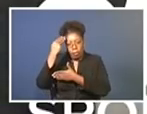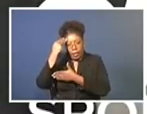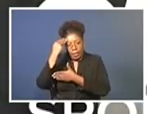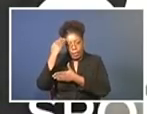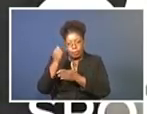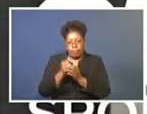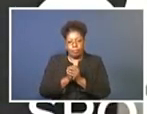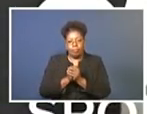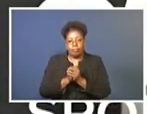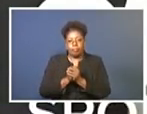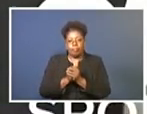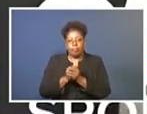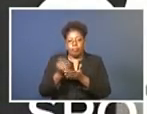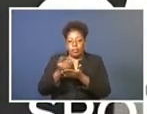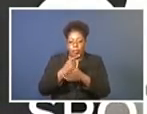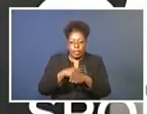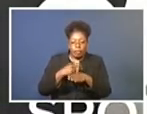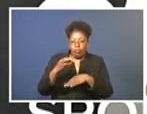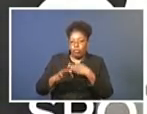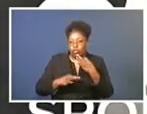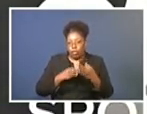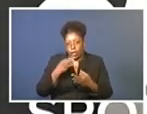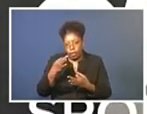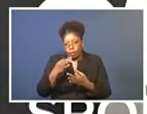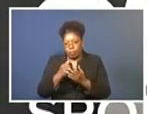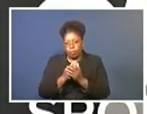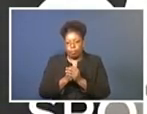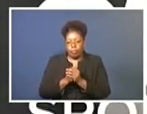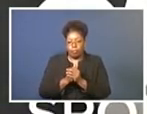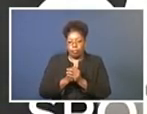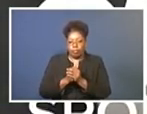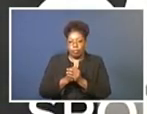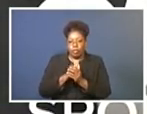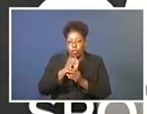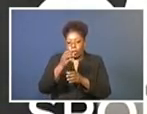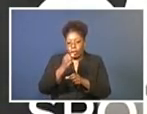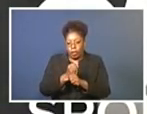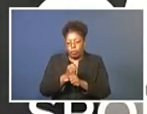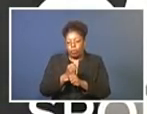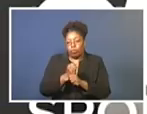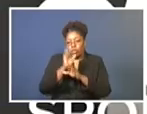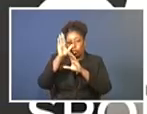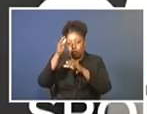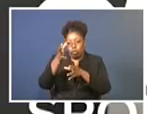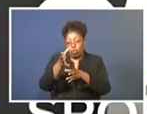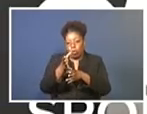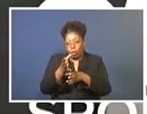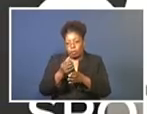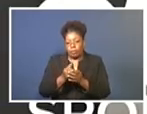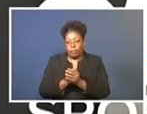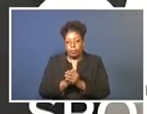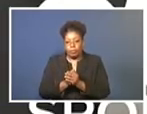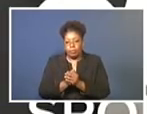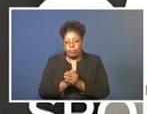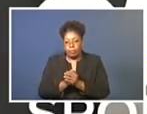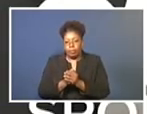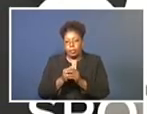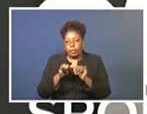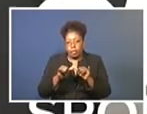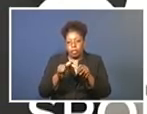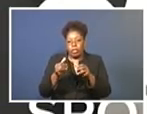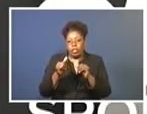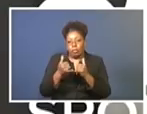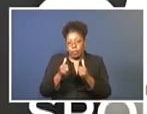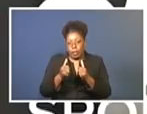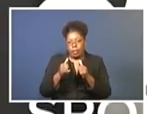when you, as a scorer, as a shooter, you can get really looks you want to get, but then you have to be selfless and then make other plays for use